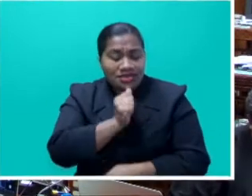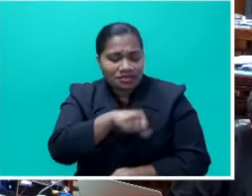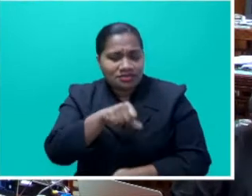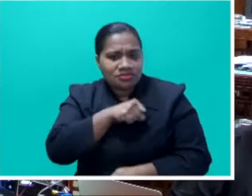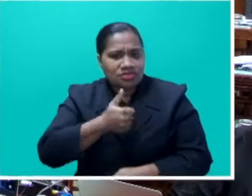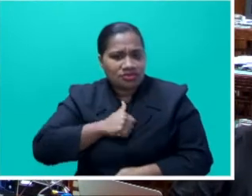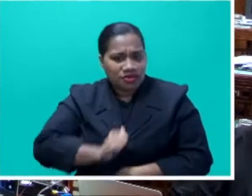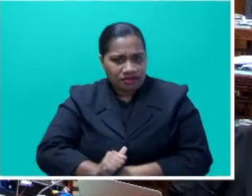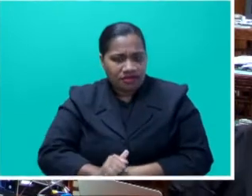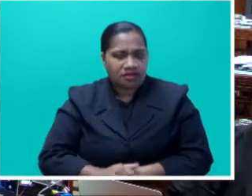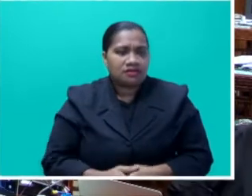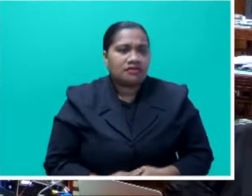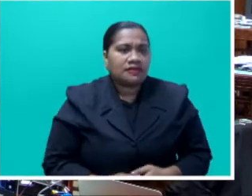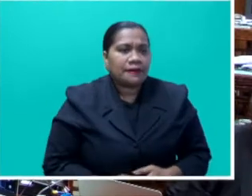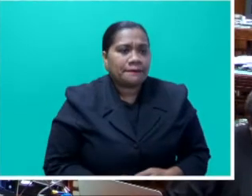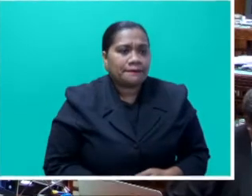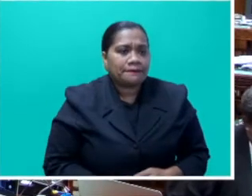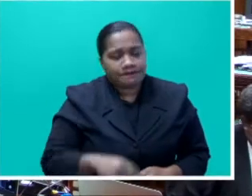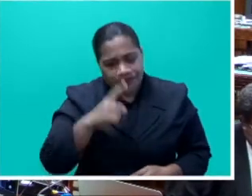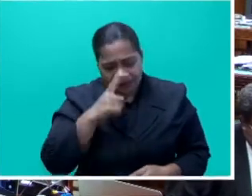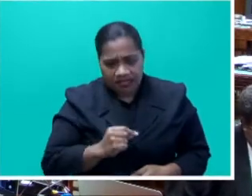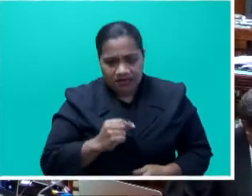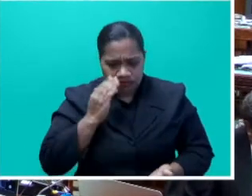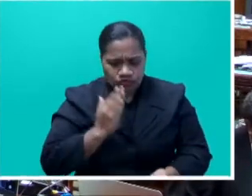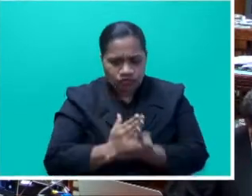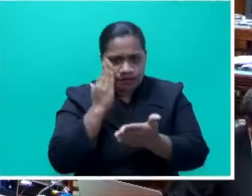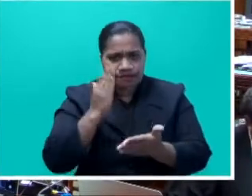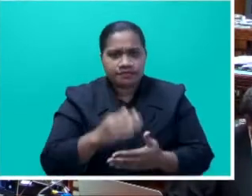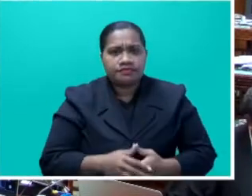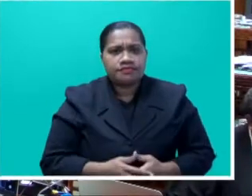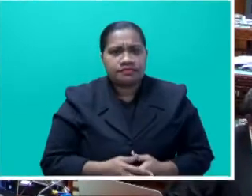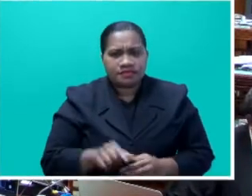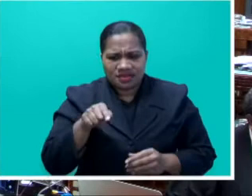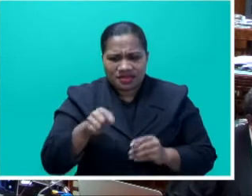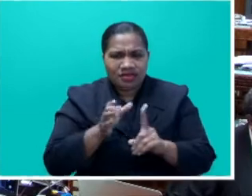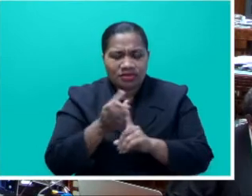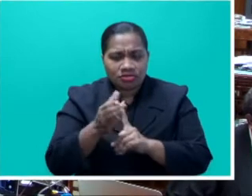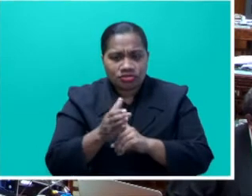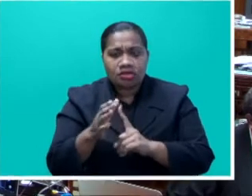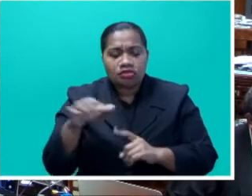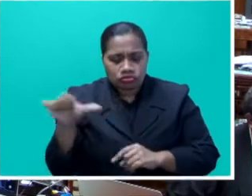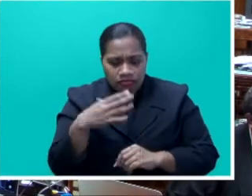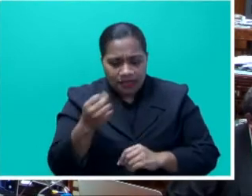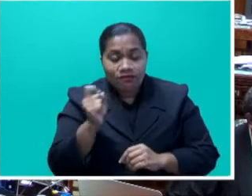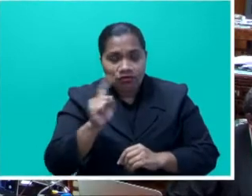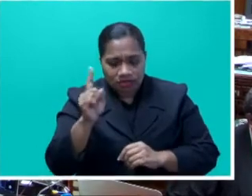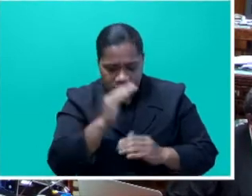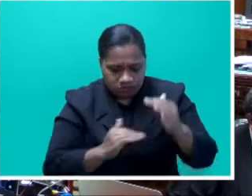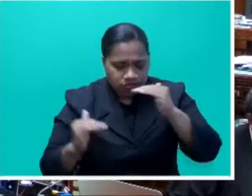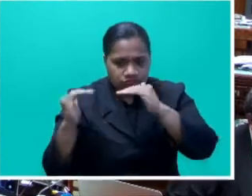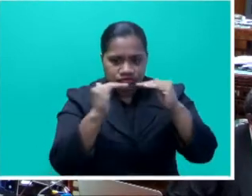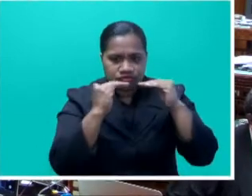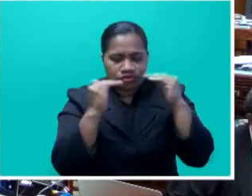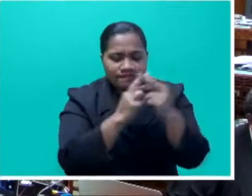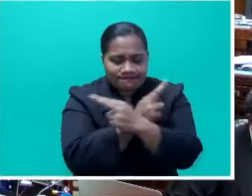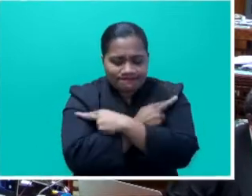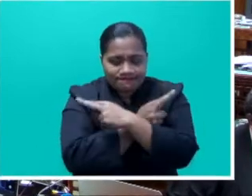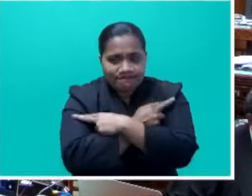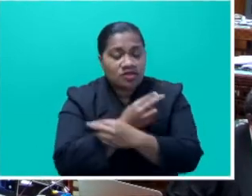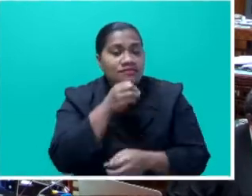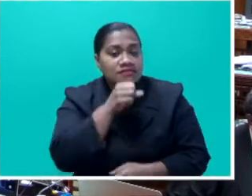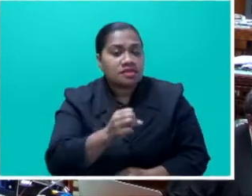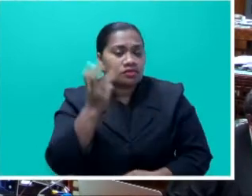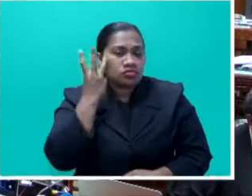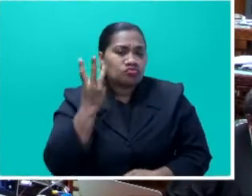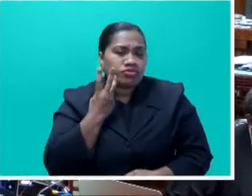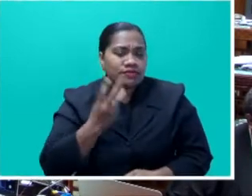and a much stronger culture of equal and respectful relationship between men and women. The National Action Plan